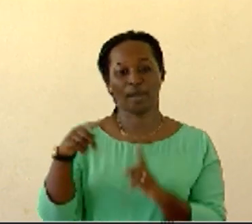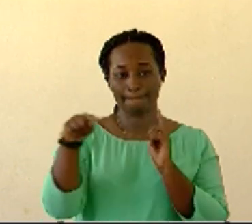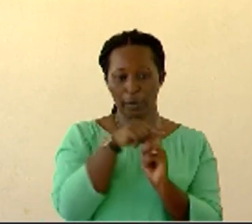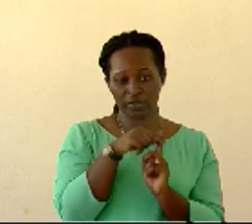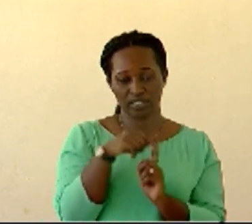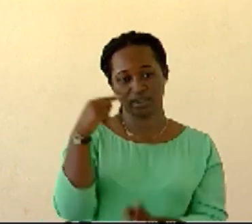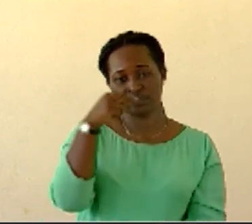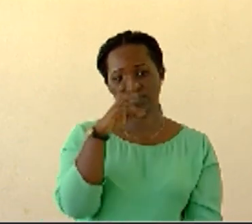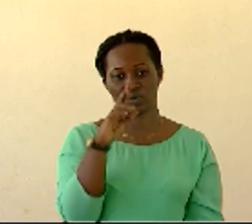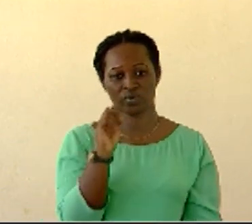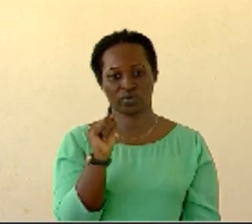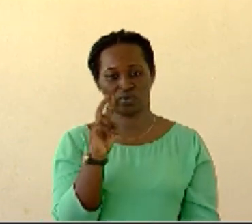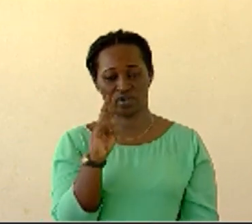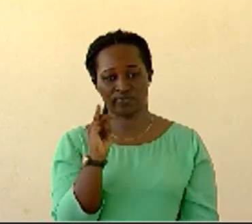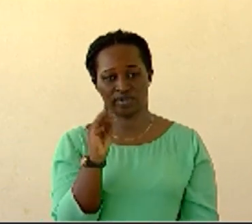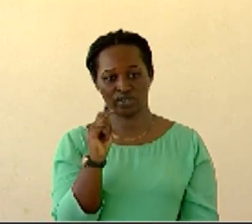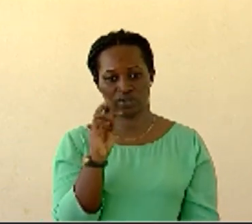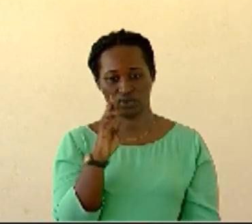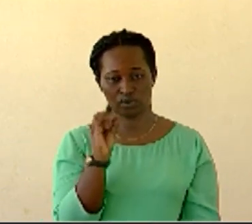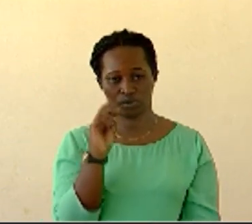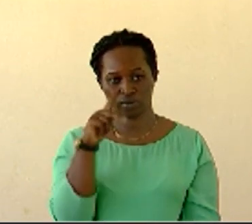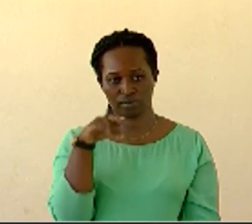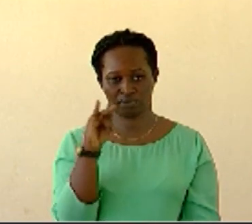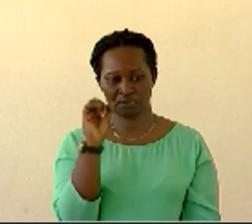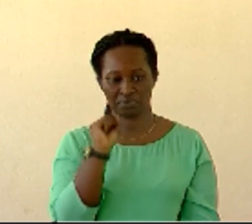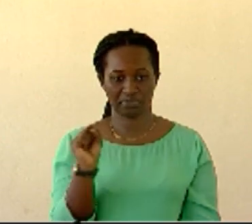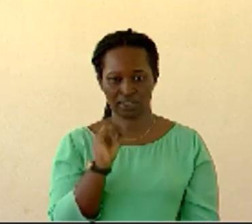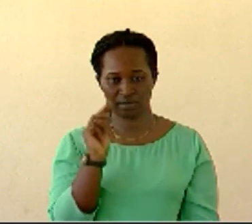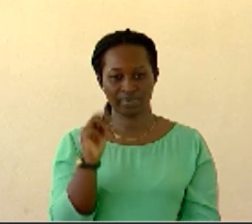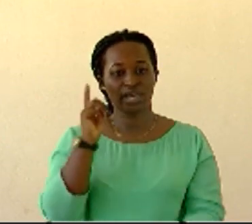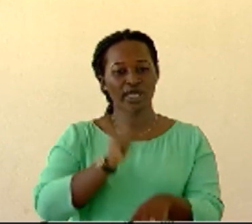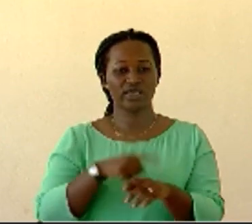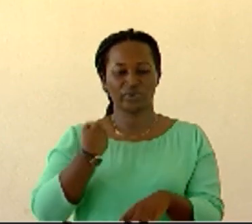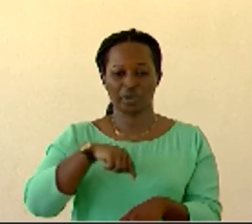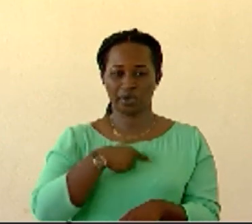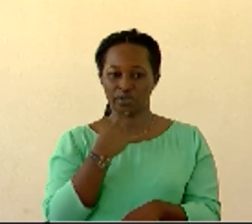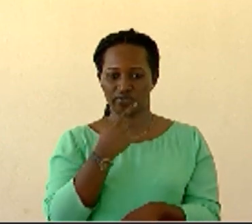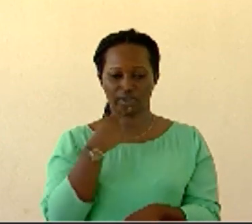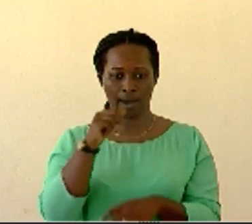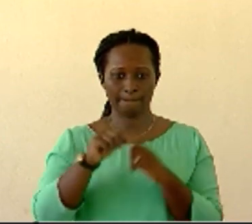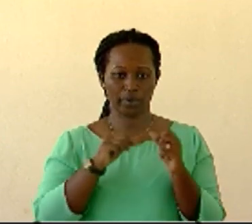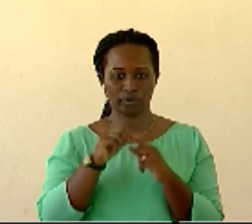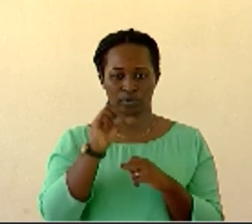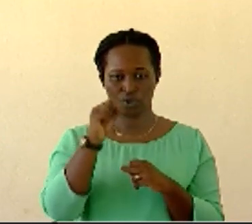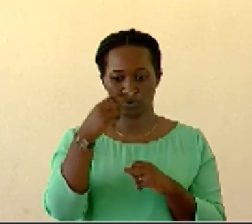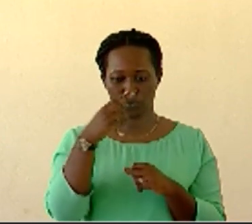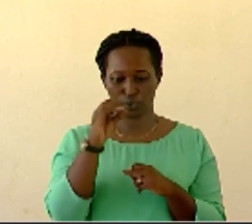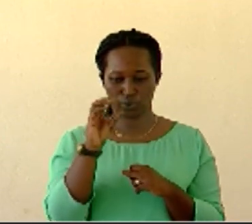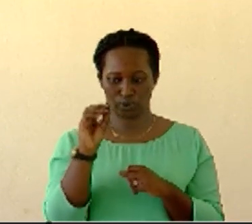positive gravitropism. Then when you see the shoot, when we talk about the shoot, we mean upper parts of the